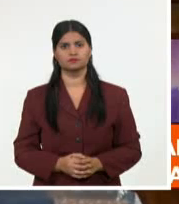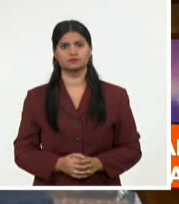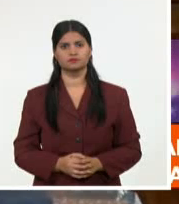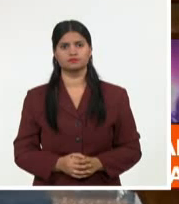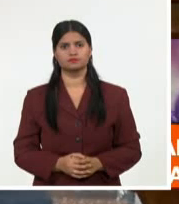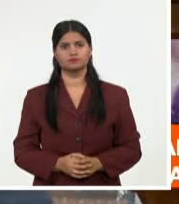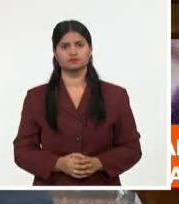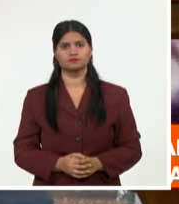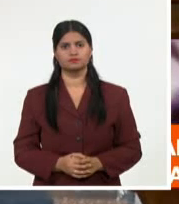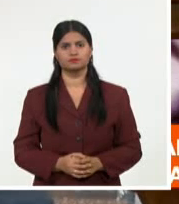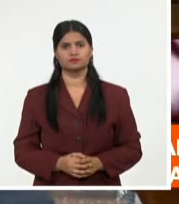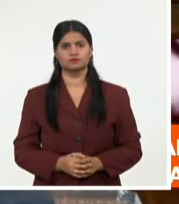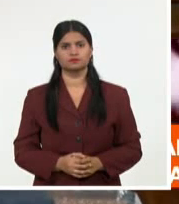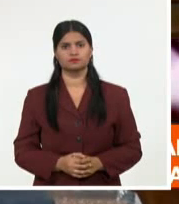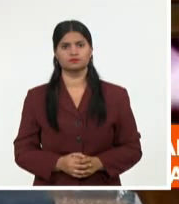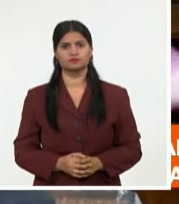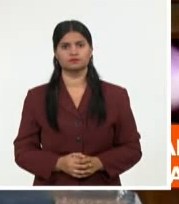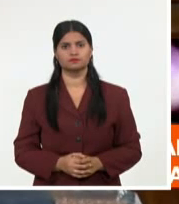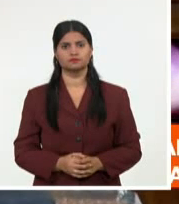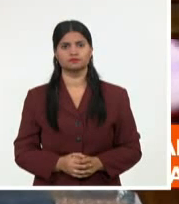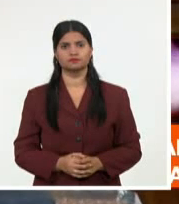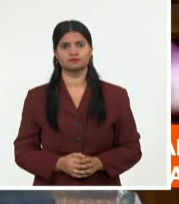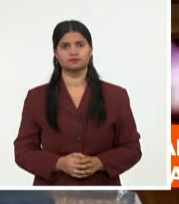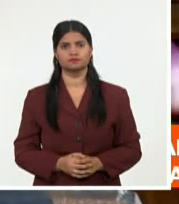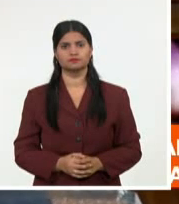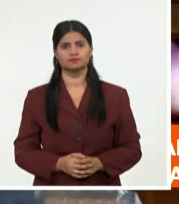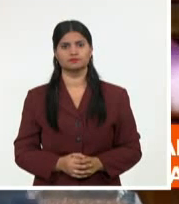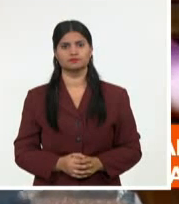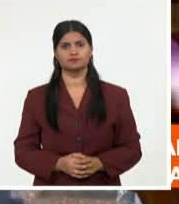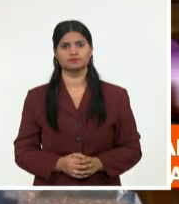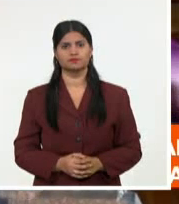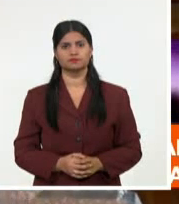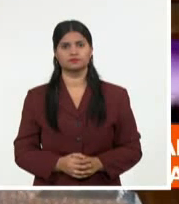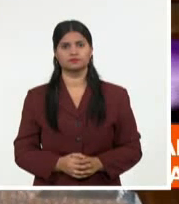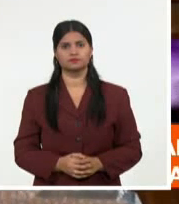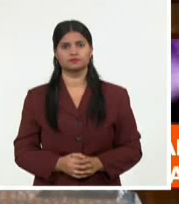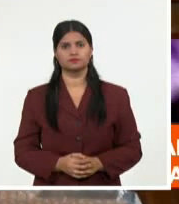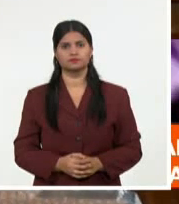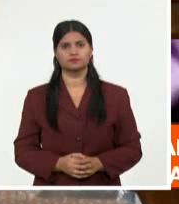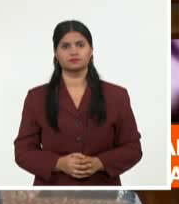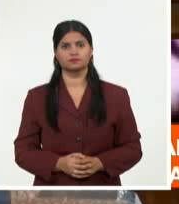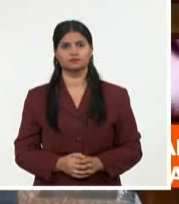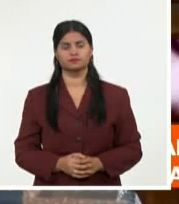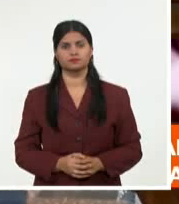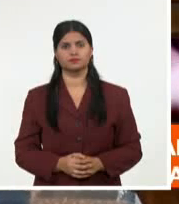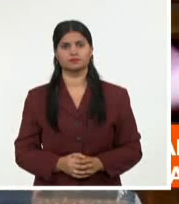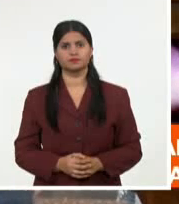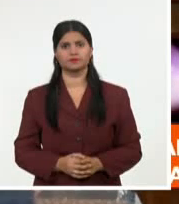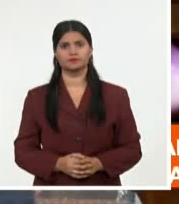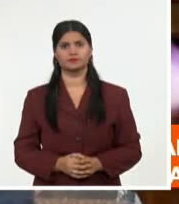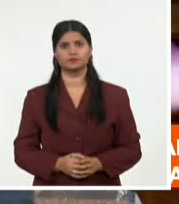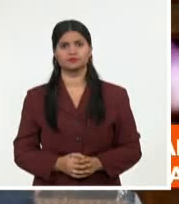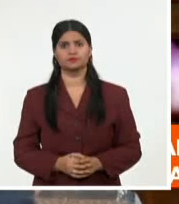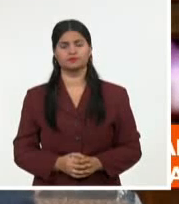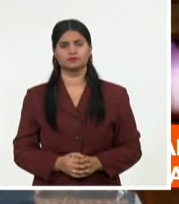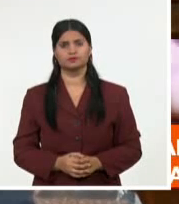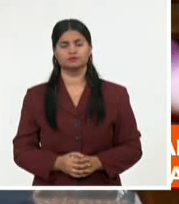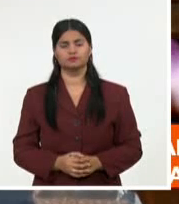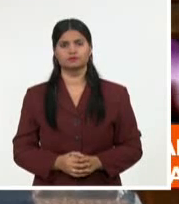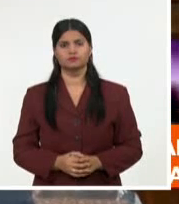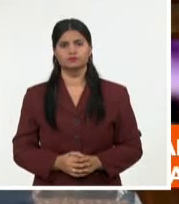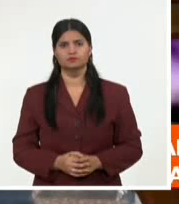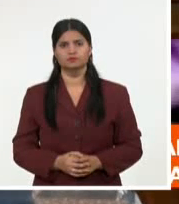this respectable assembly, I want to profoundly thank the people and government of St. Vincent and the